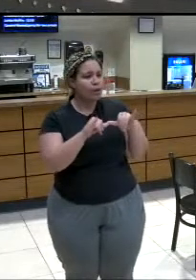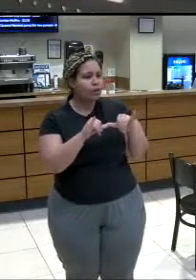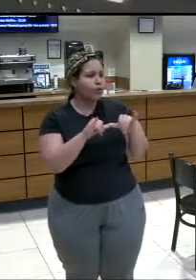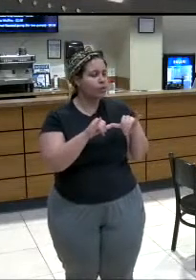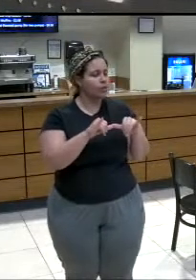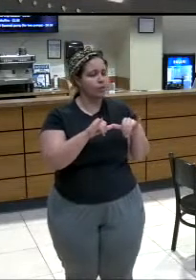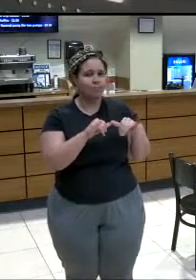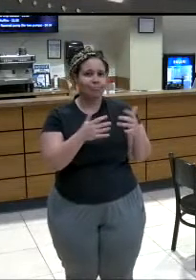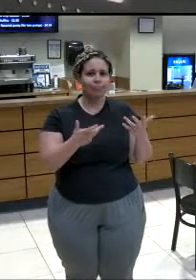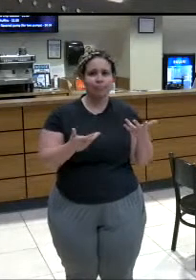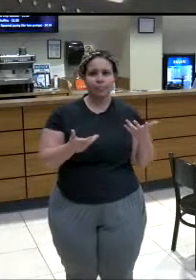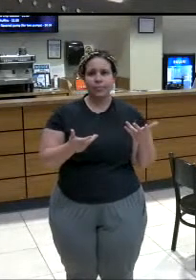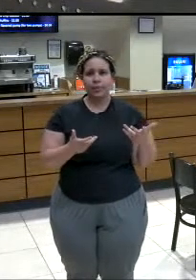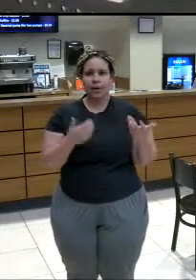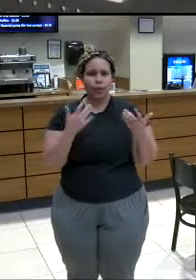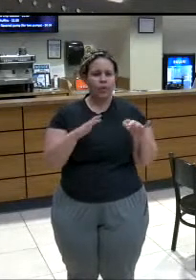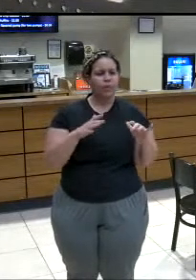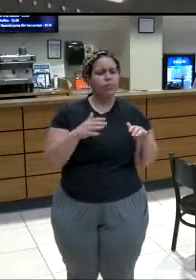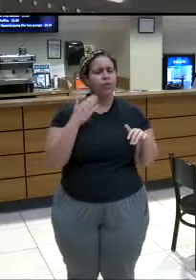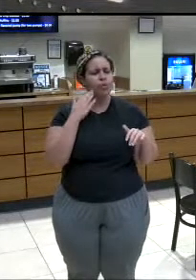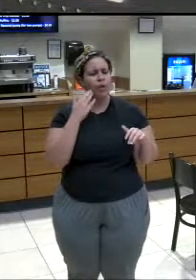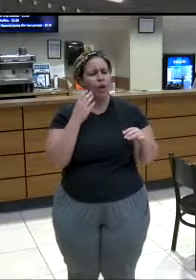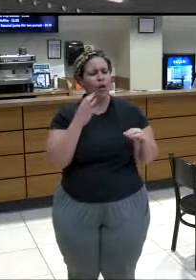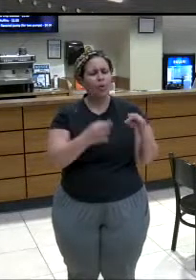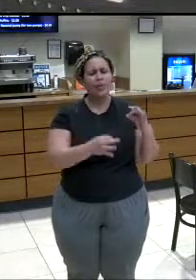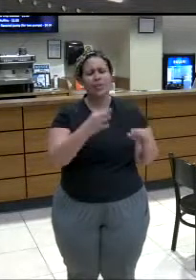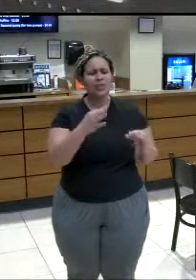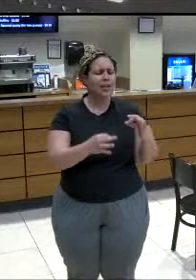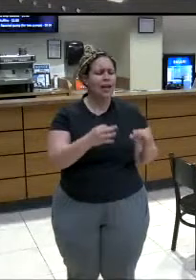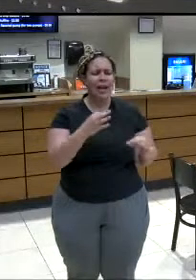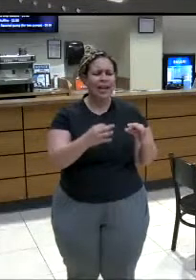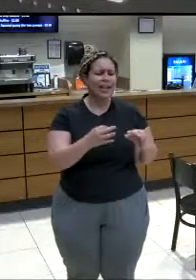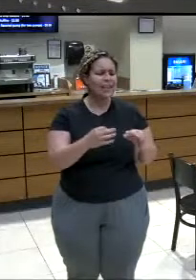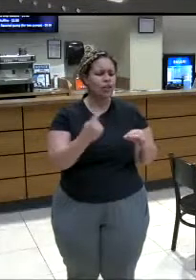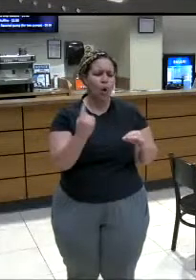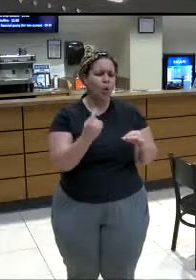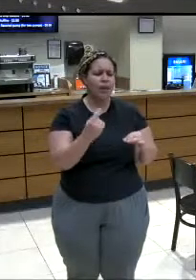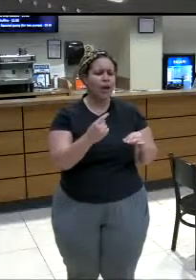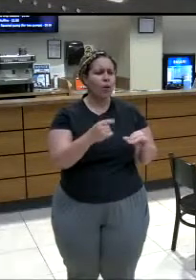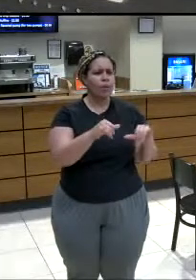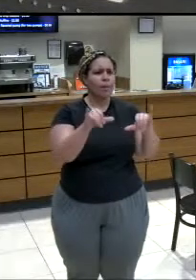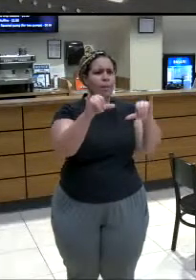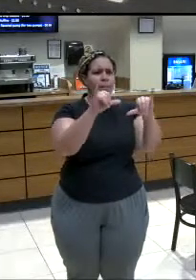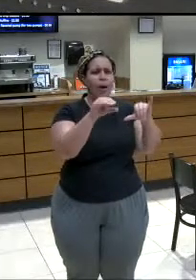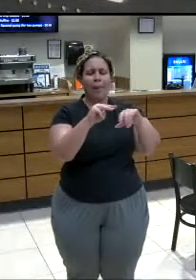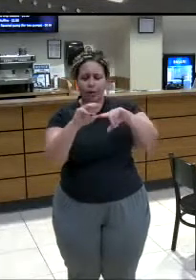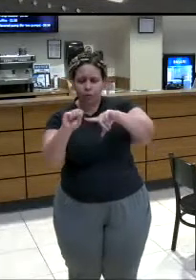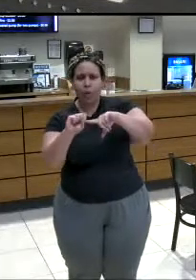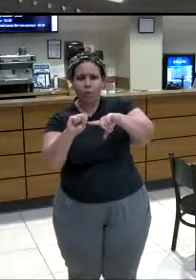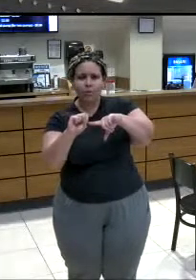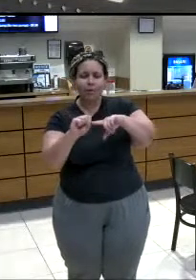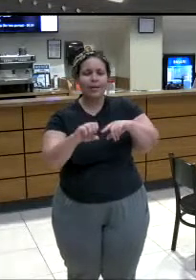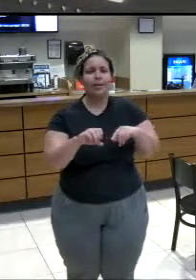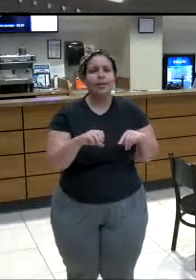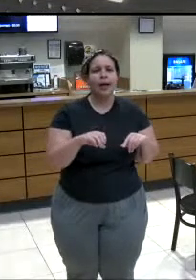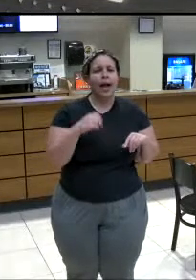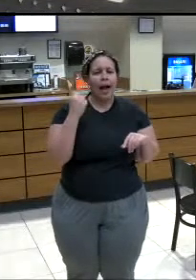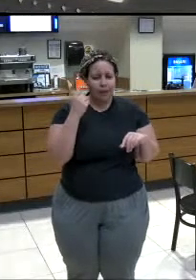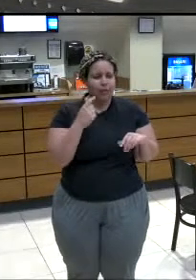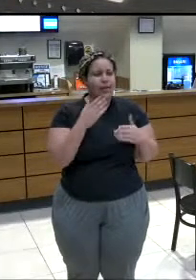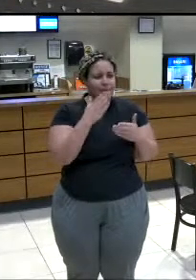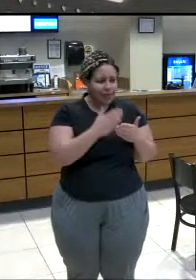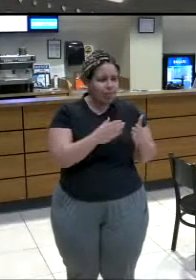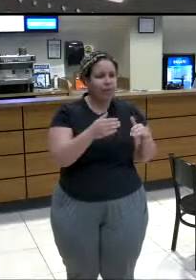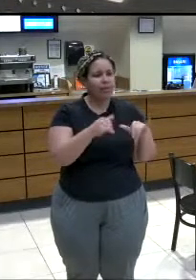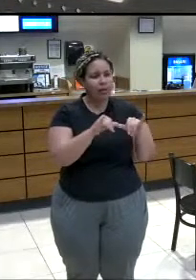be judged just based on one measure or milestones. I know that those are the measures that